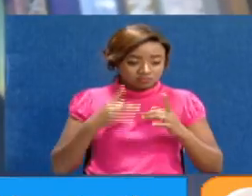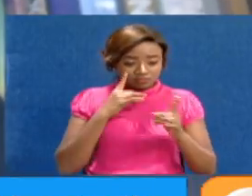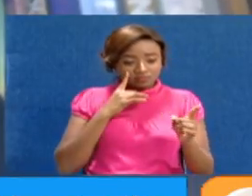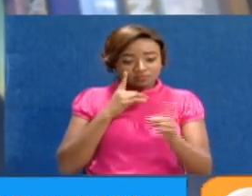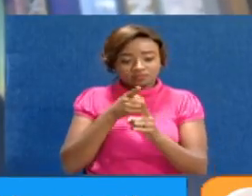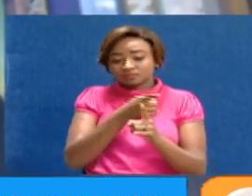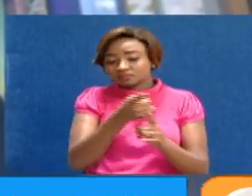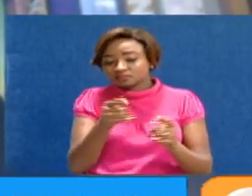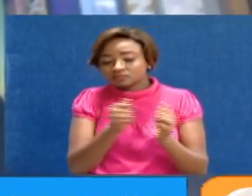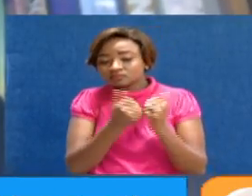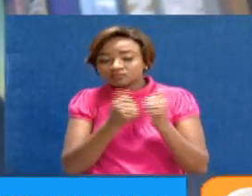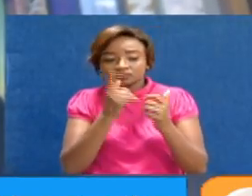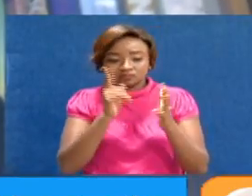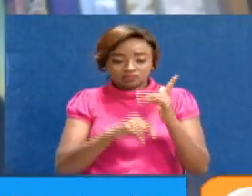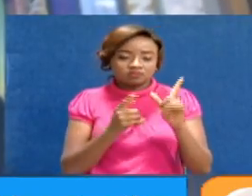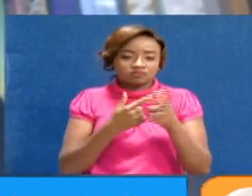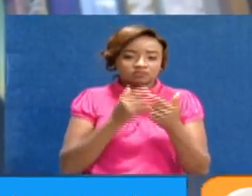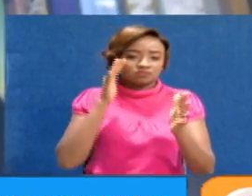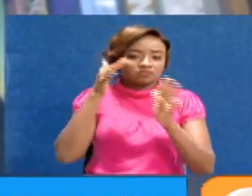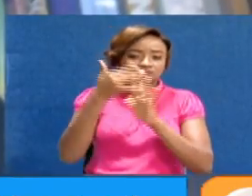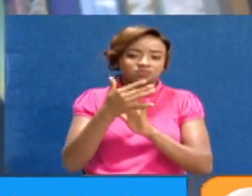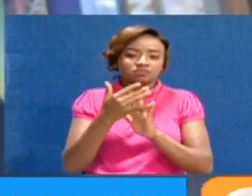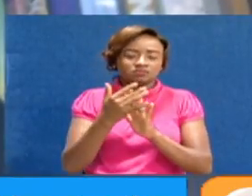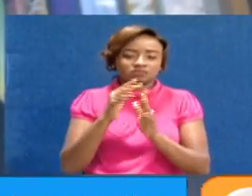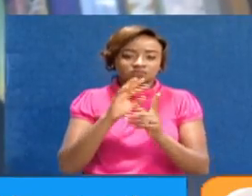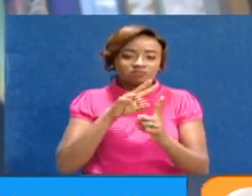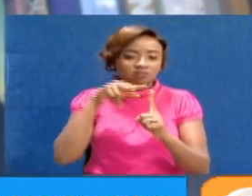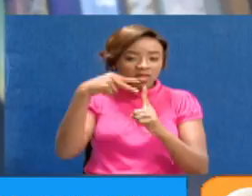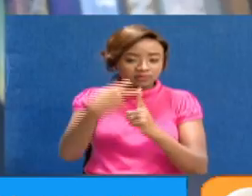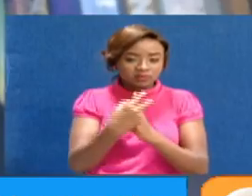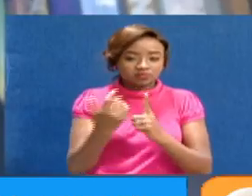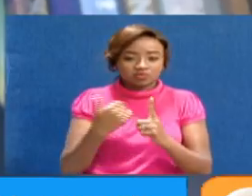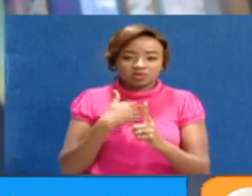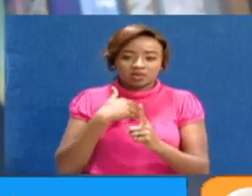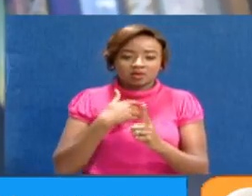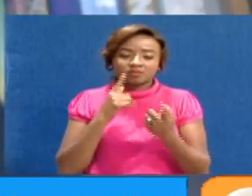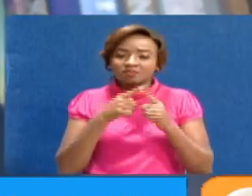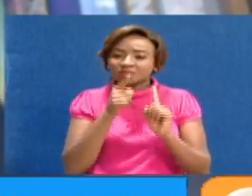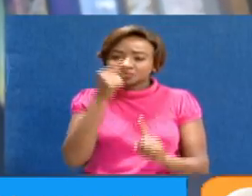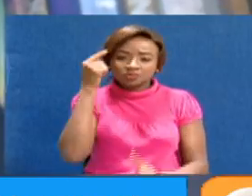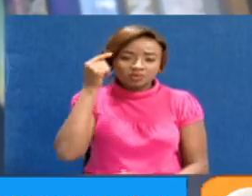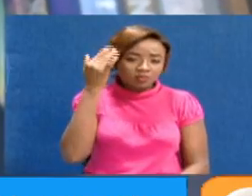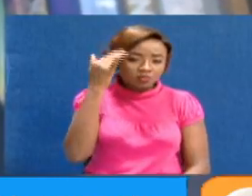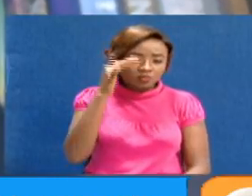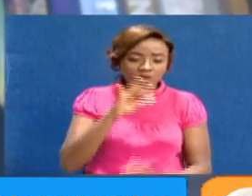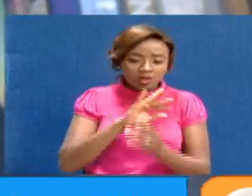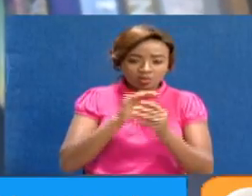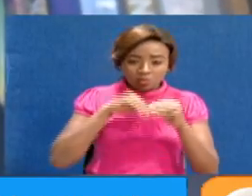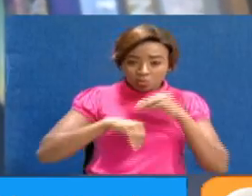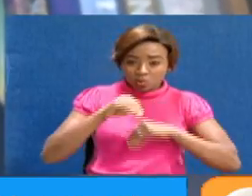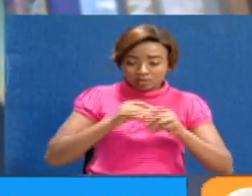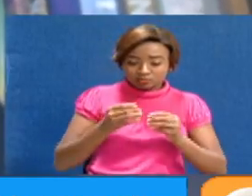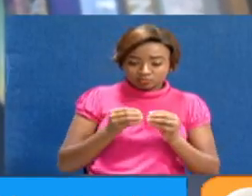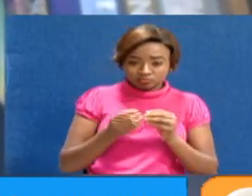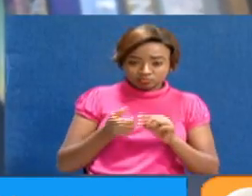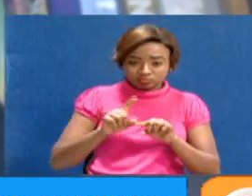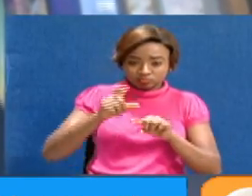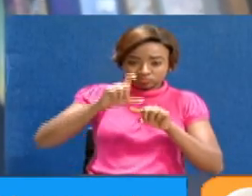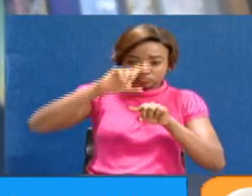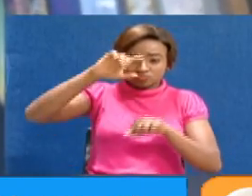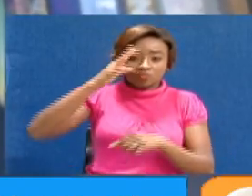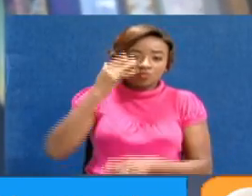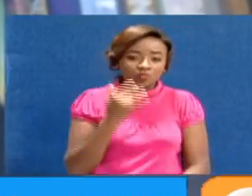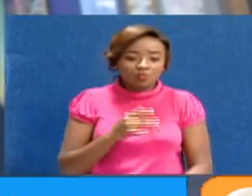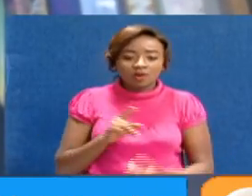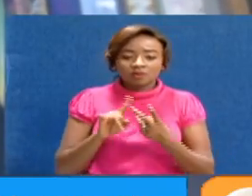ground. And one of the reasons, when you ask Kenyans, why do you think corruption has increased, or why do you think it is, you know,